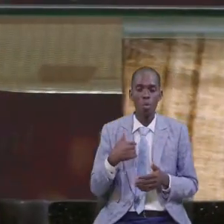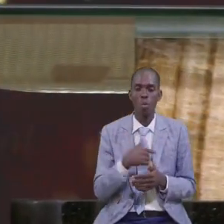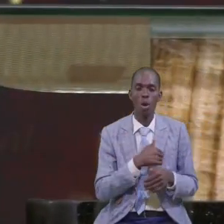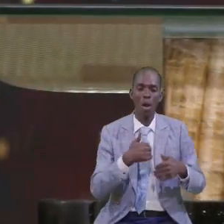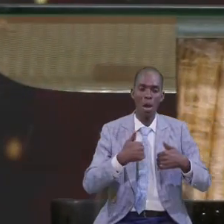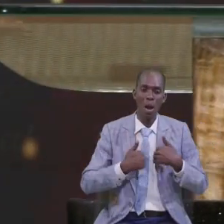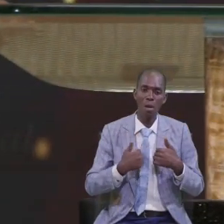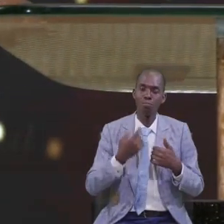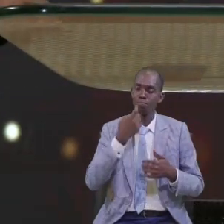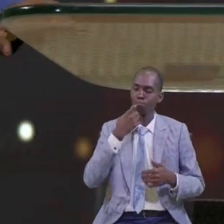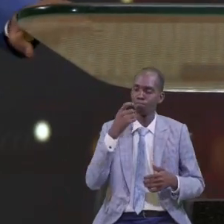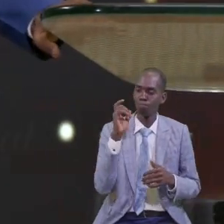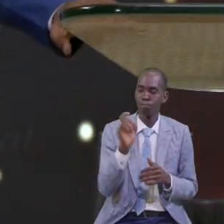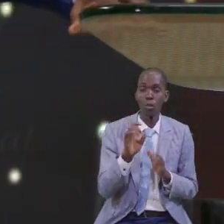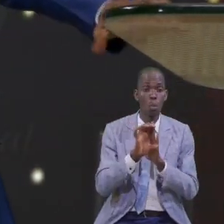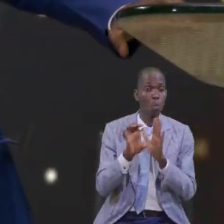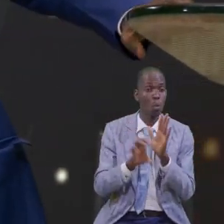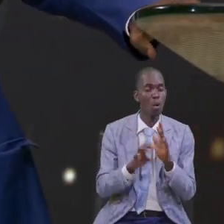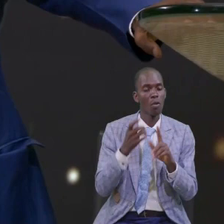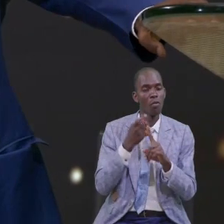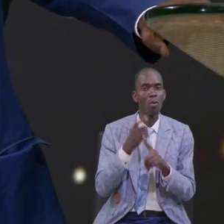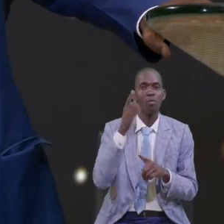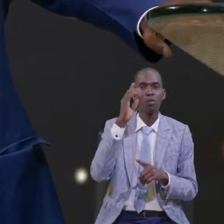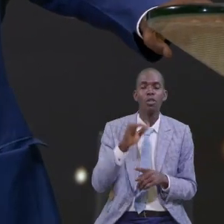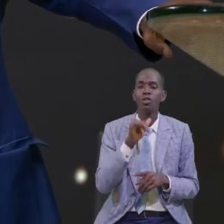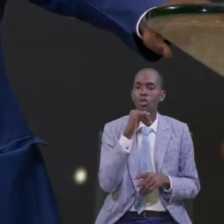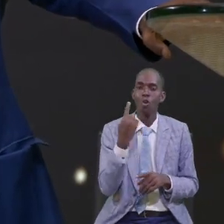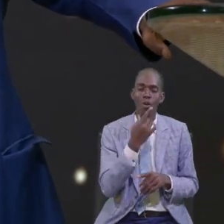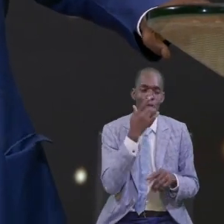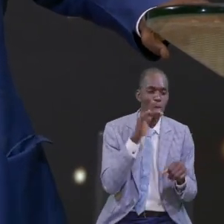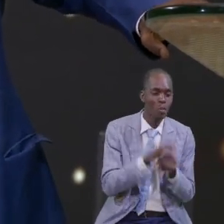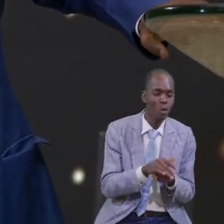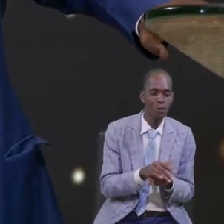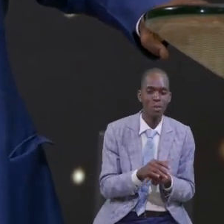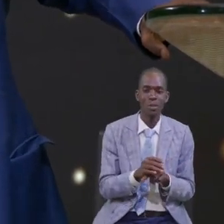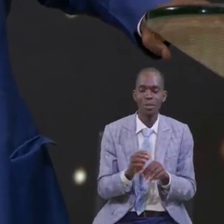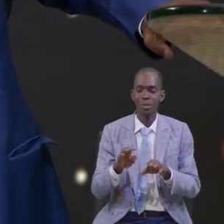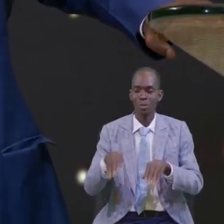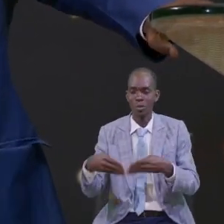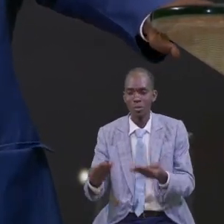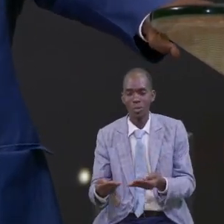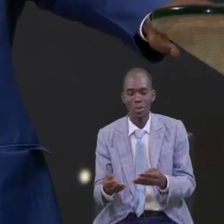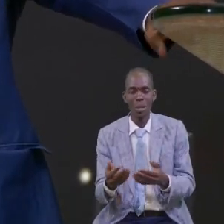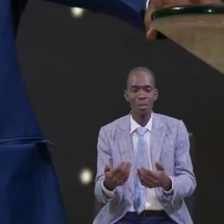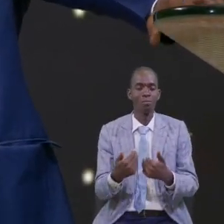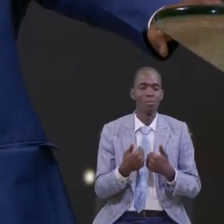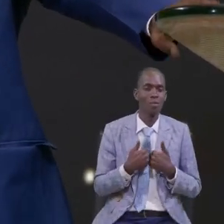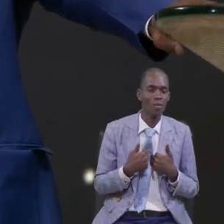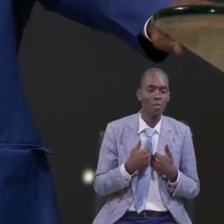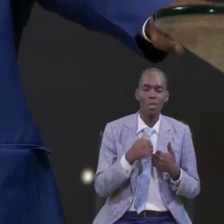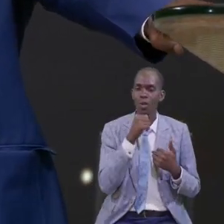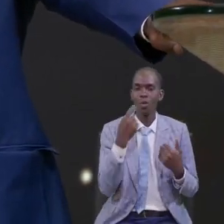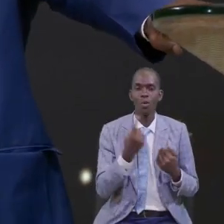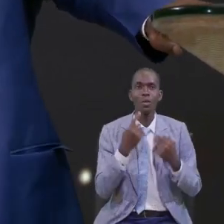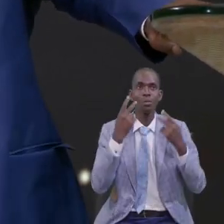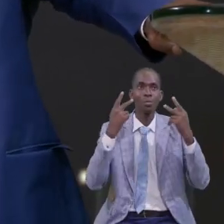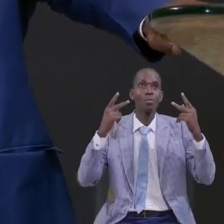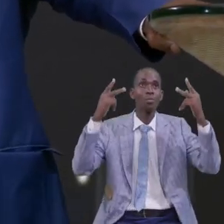from God. Not just promise, not just provision, not just possession. And it is not just prosperity. We